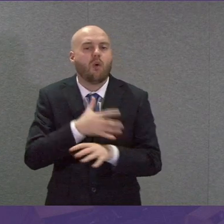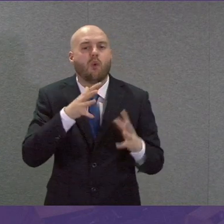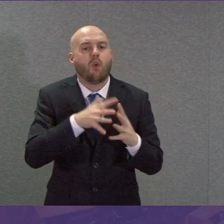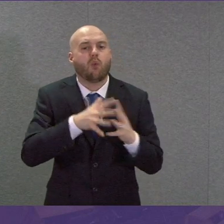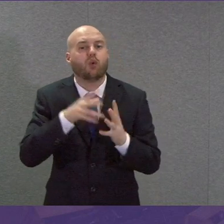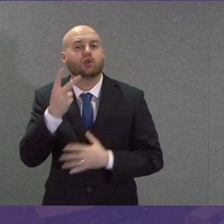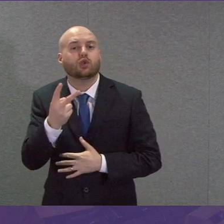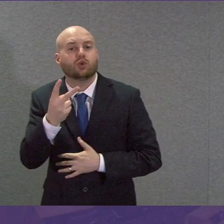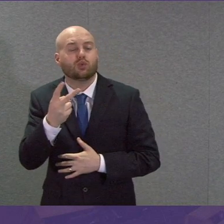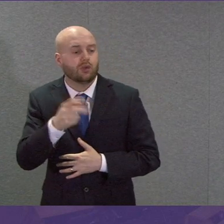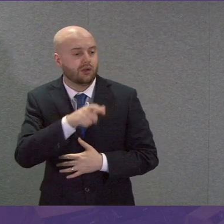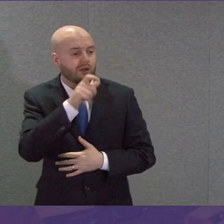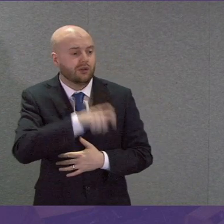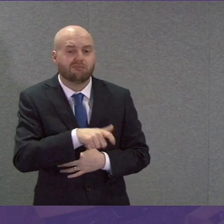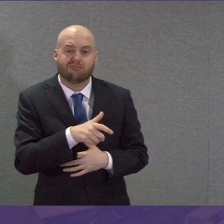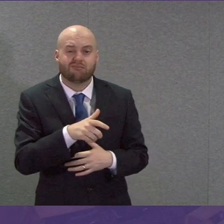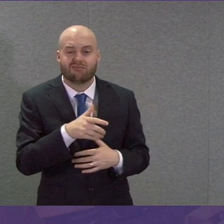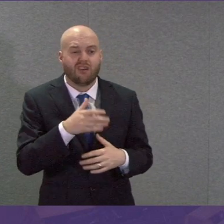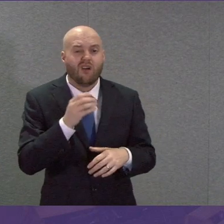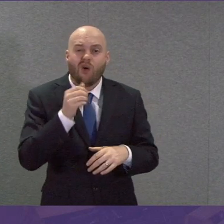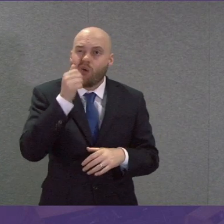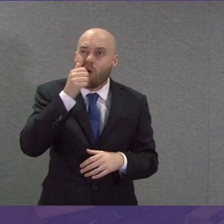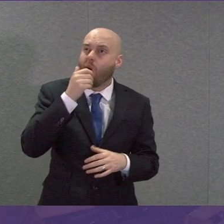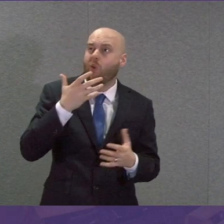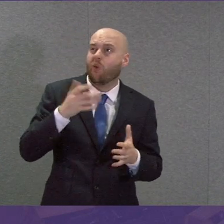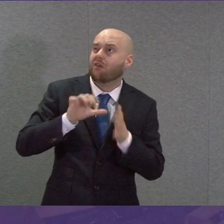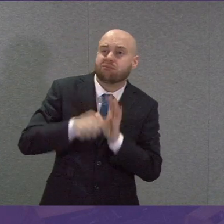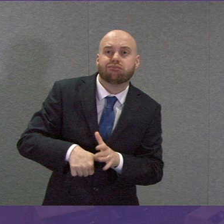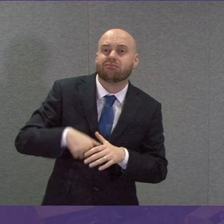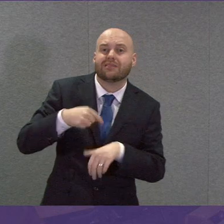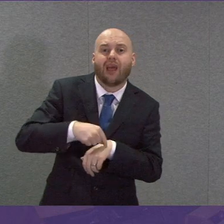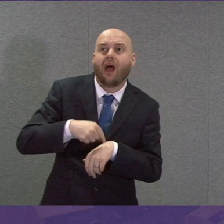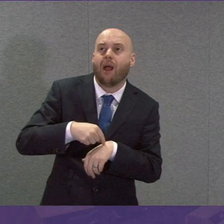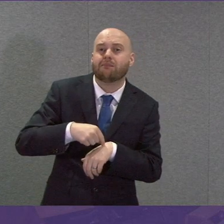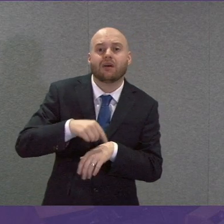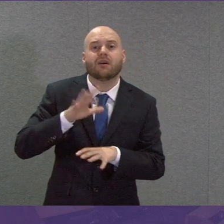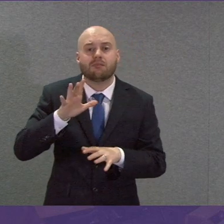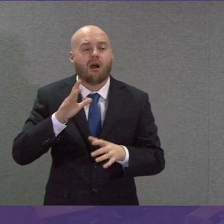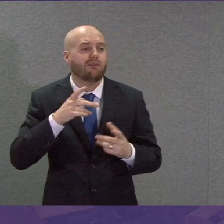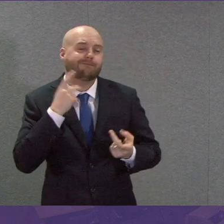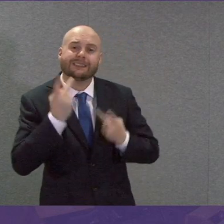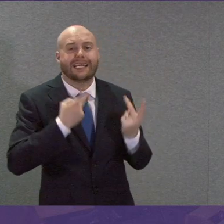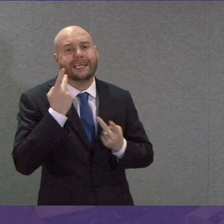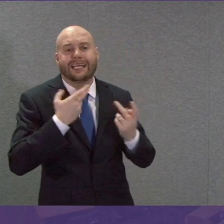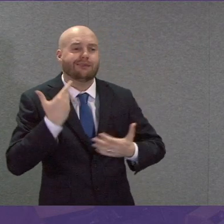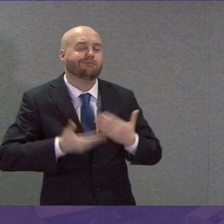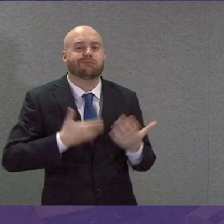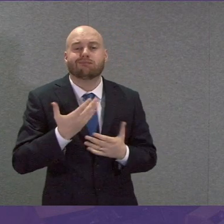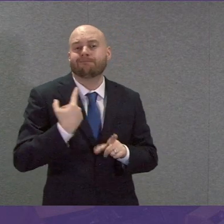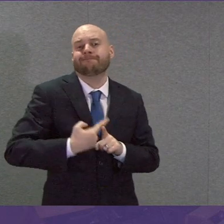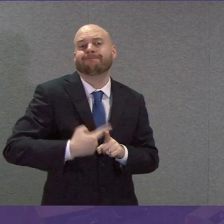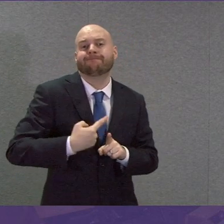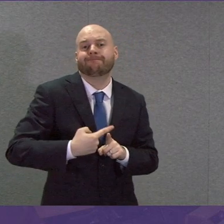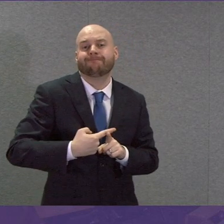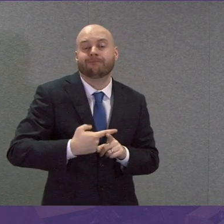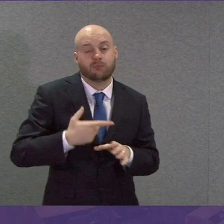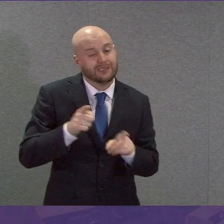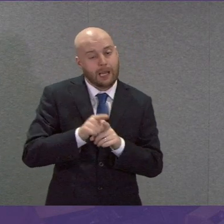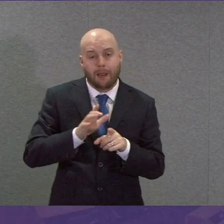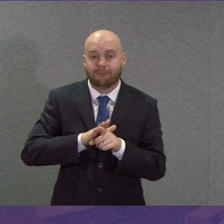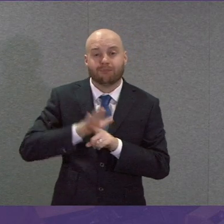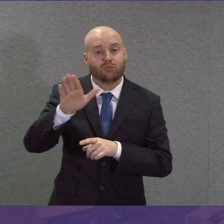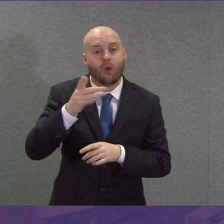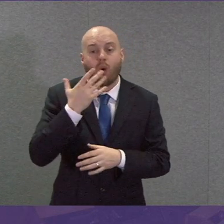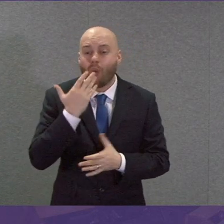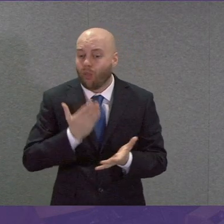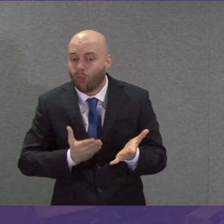he answered himself by saying, yes, there will also be singing about the dark times. On the wall outside this Parliament,